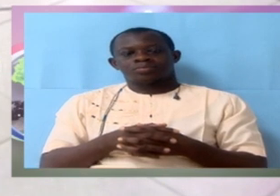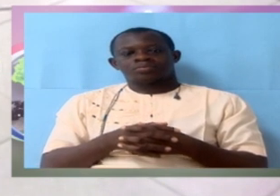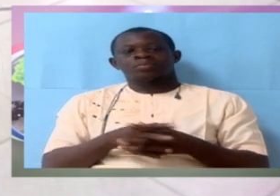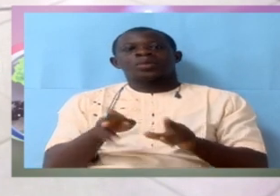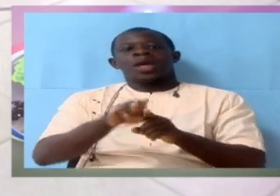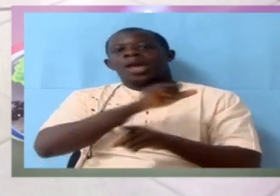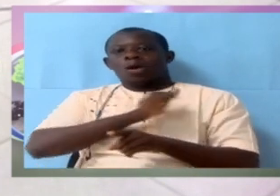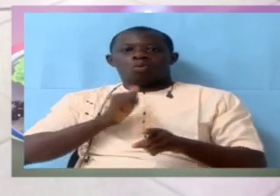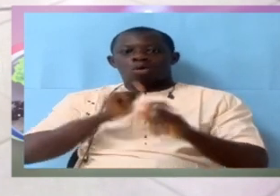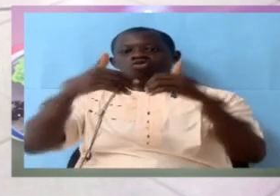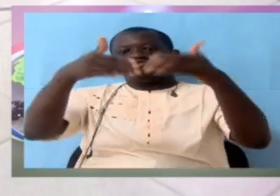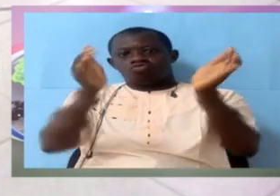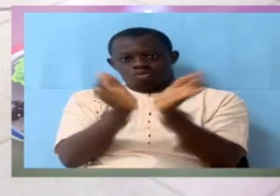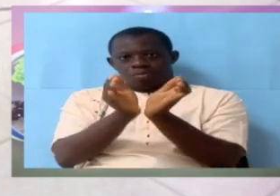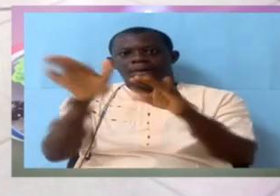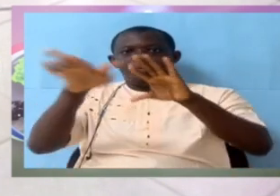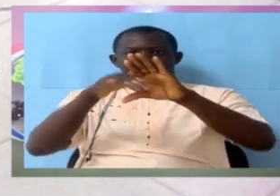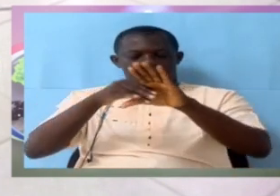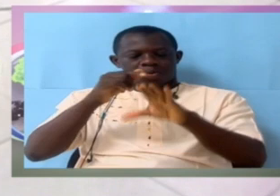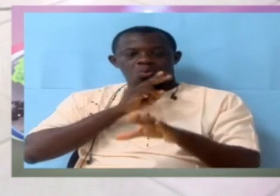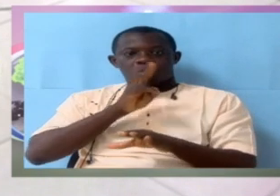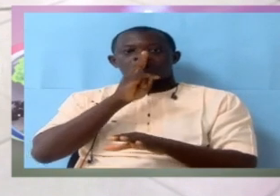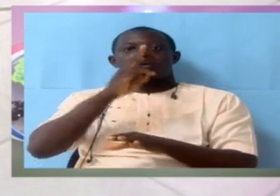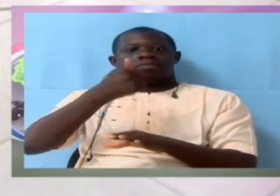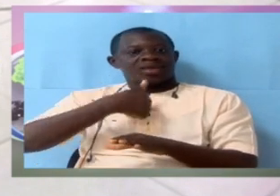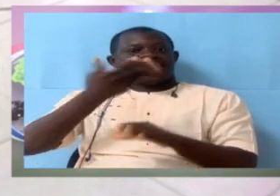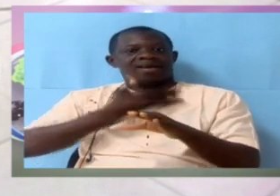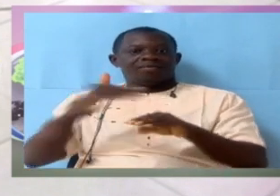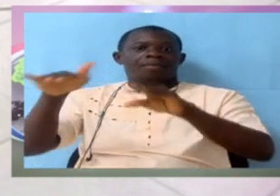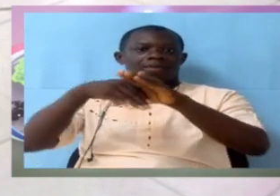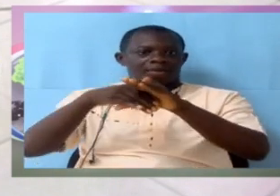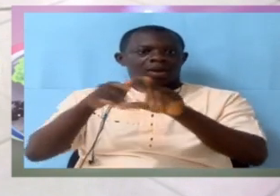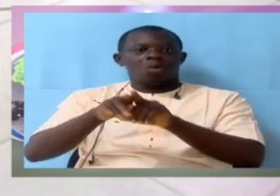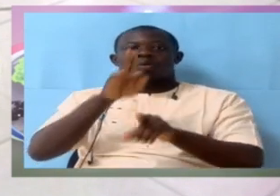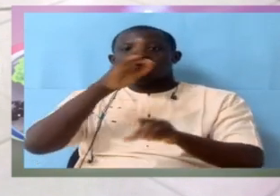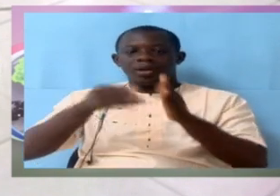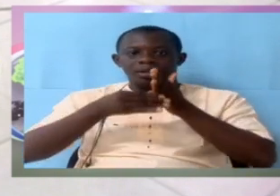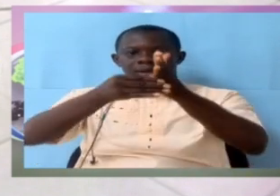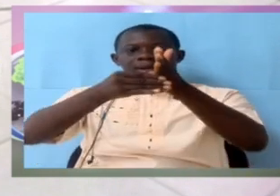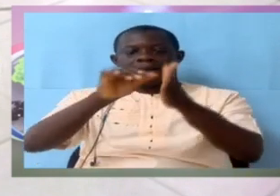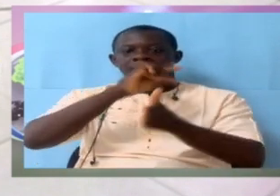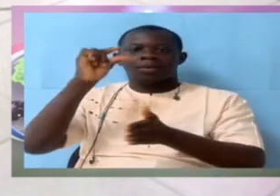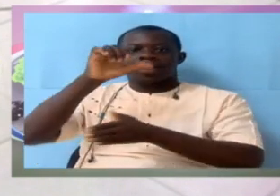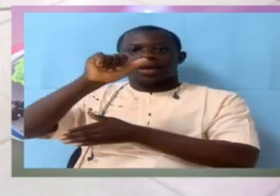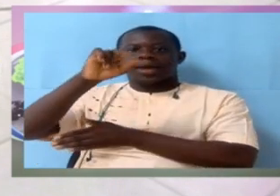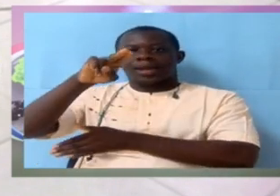Our batch, the batch that I was in, the leader of that batch is called Ansumana Sane.